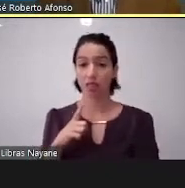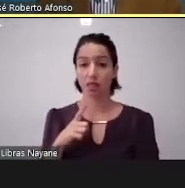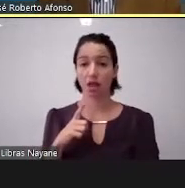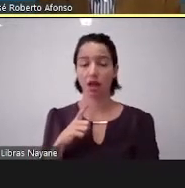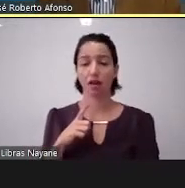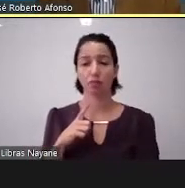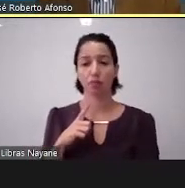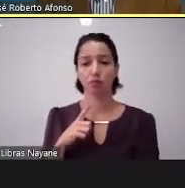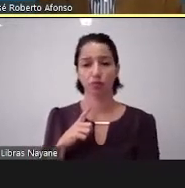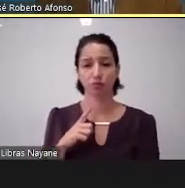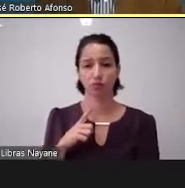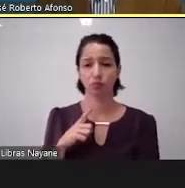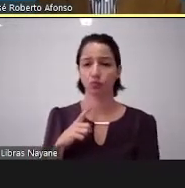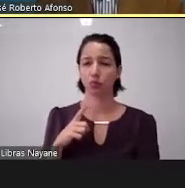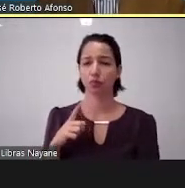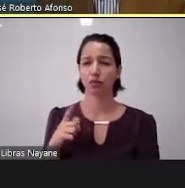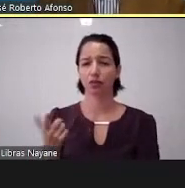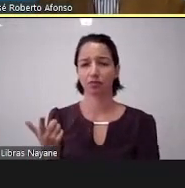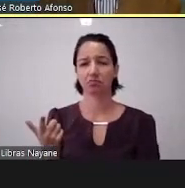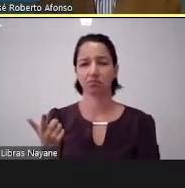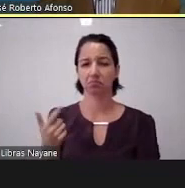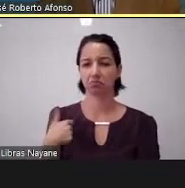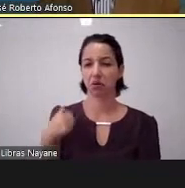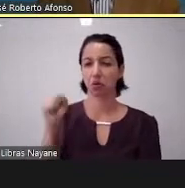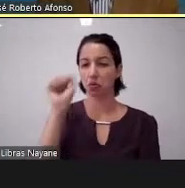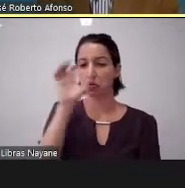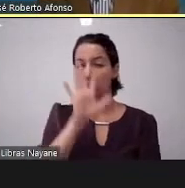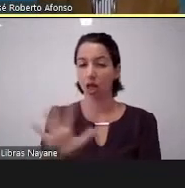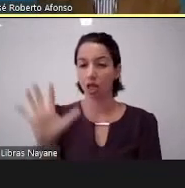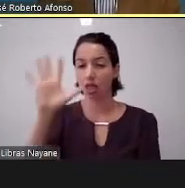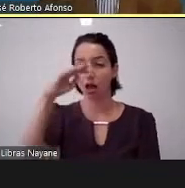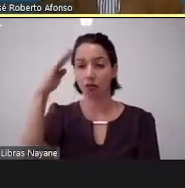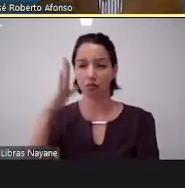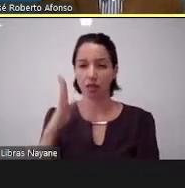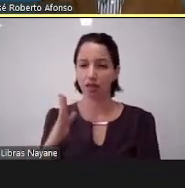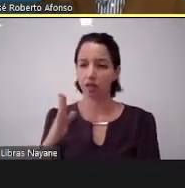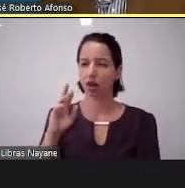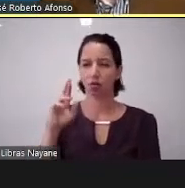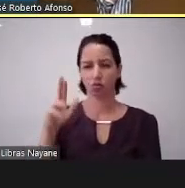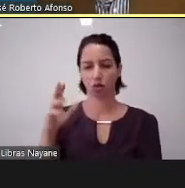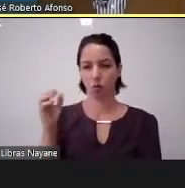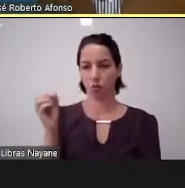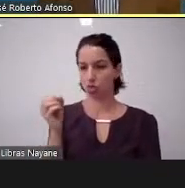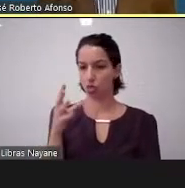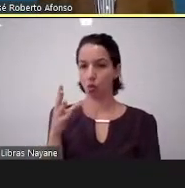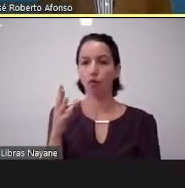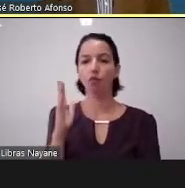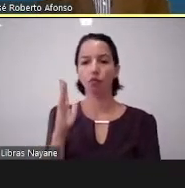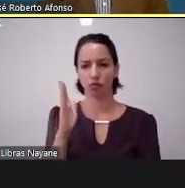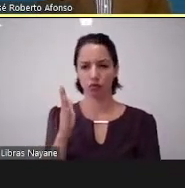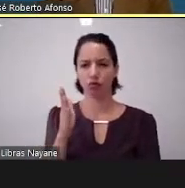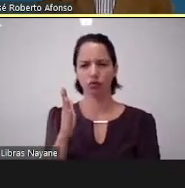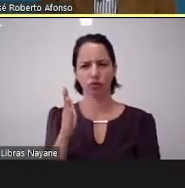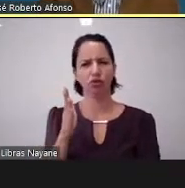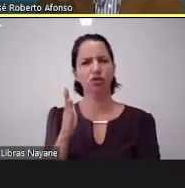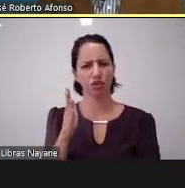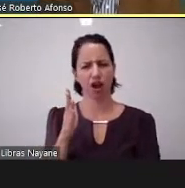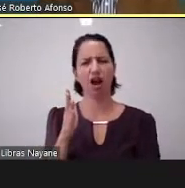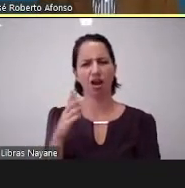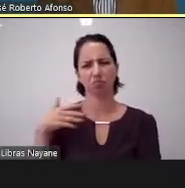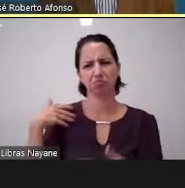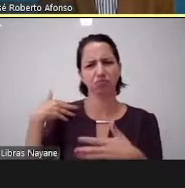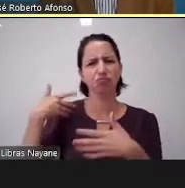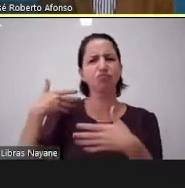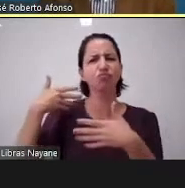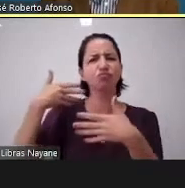here. When we state and say, talk about the Brazilian condition, it's not